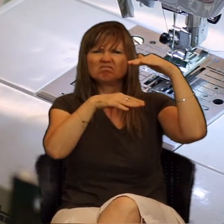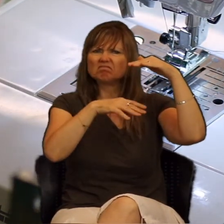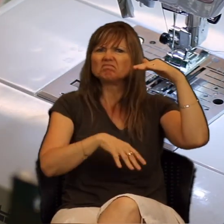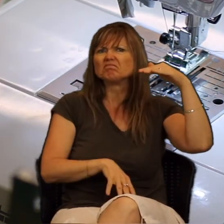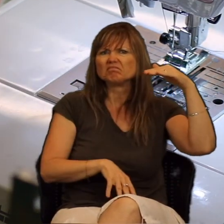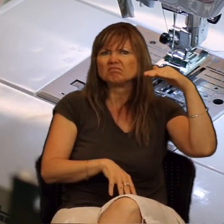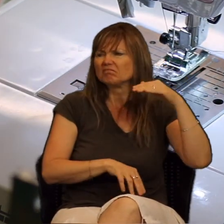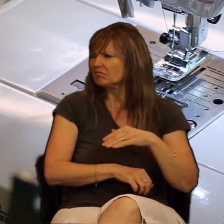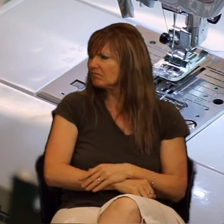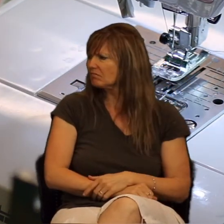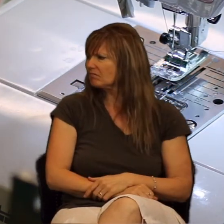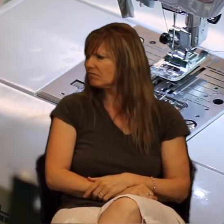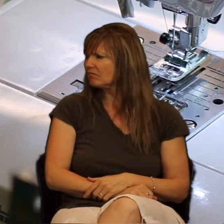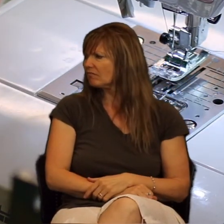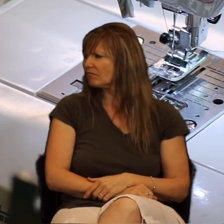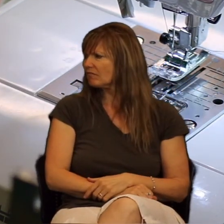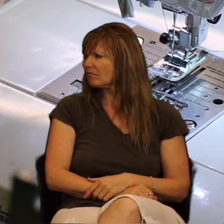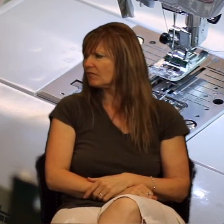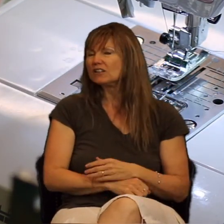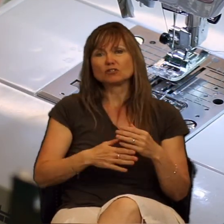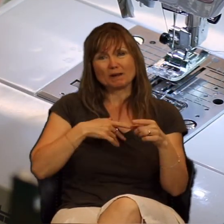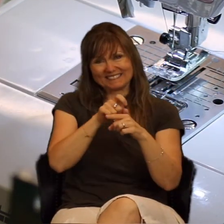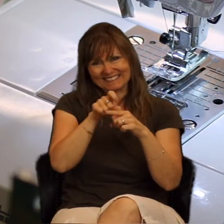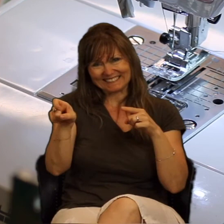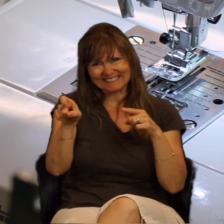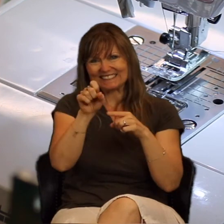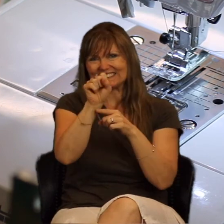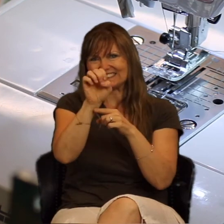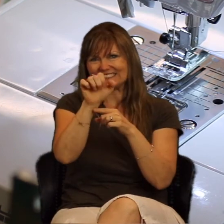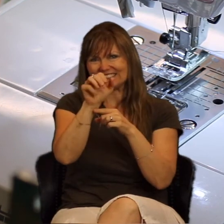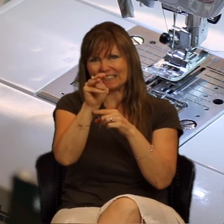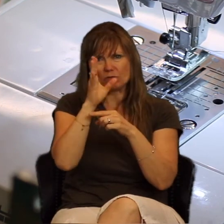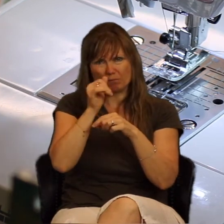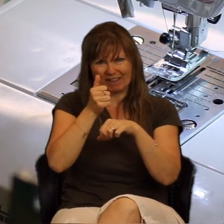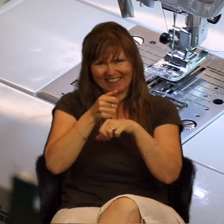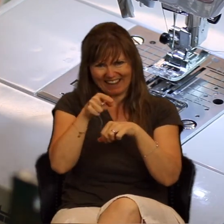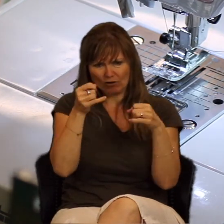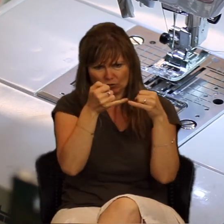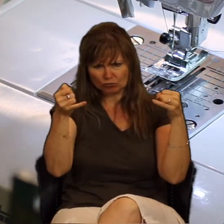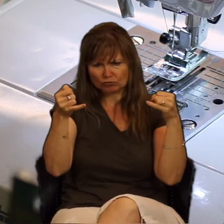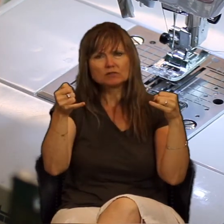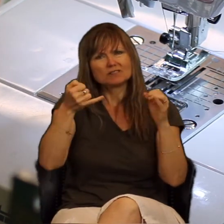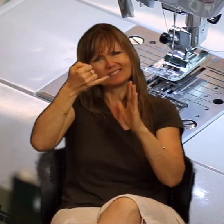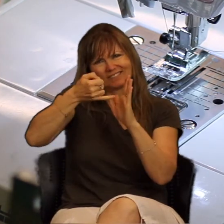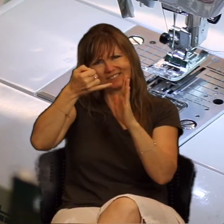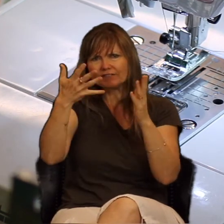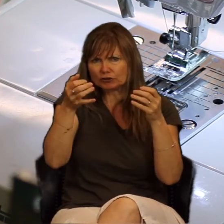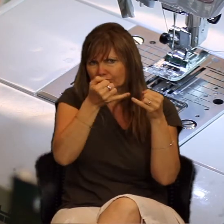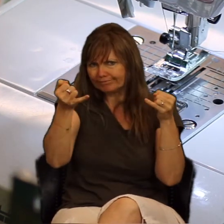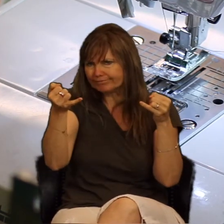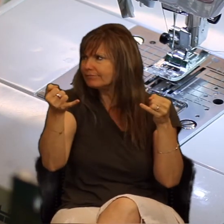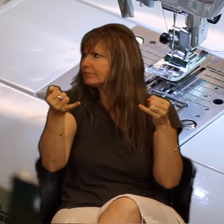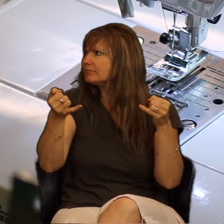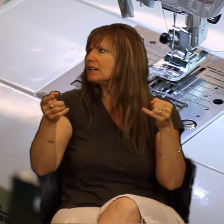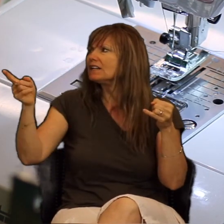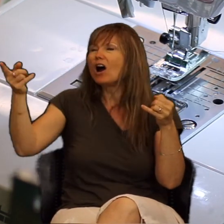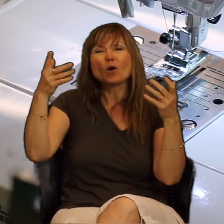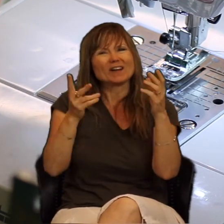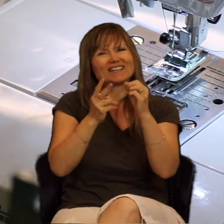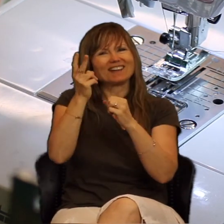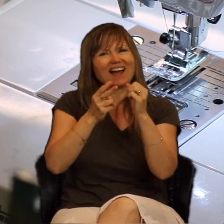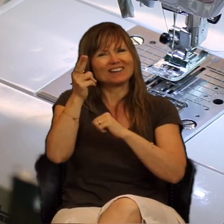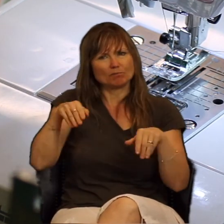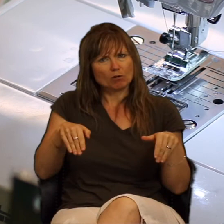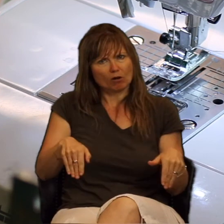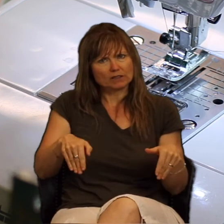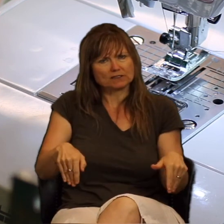drew where my seam is going to be coming. And then I've actually already cut some pockets. So these